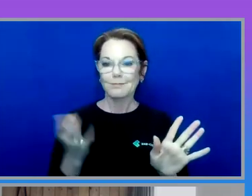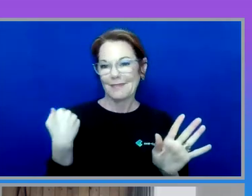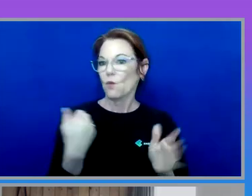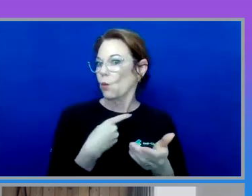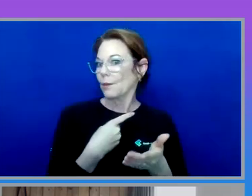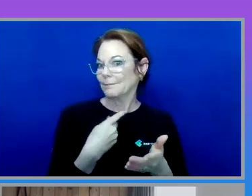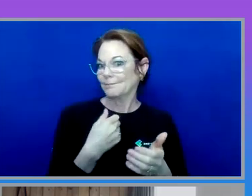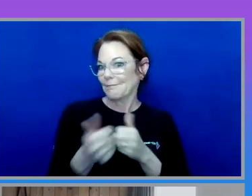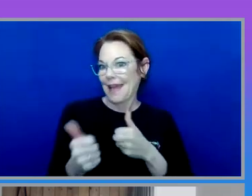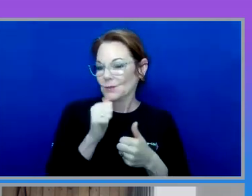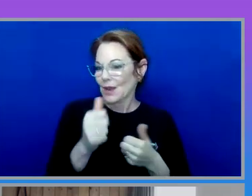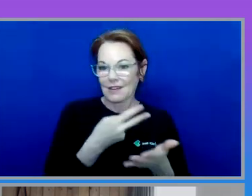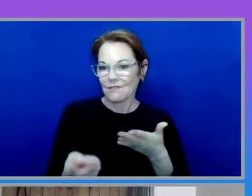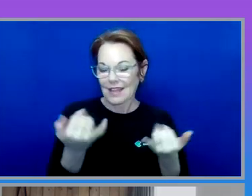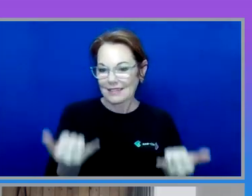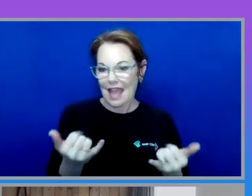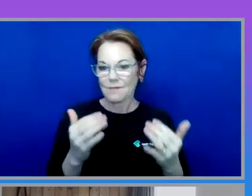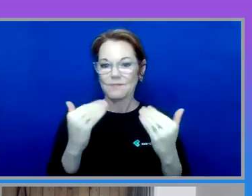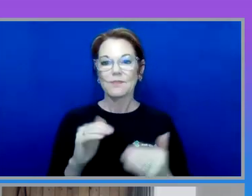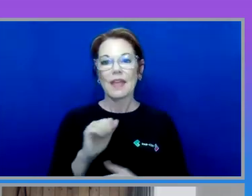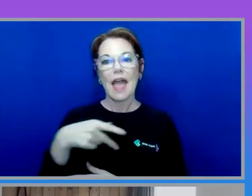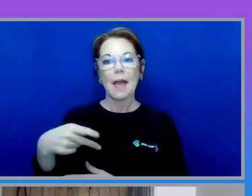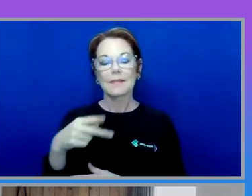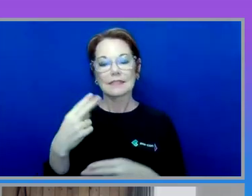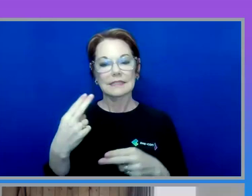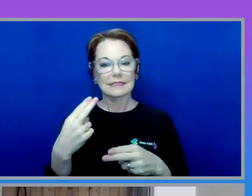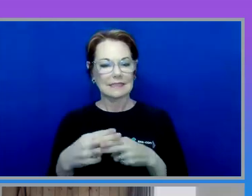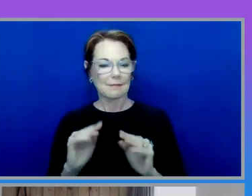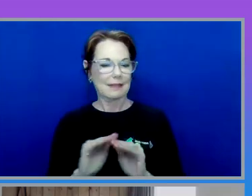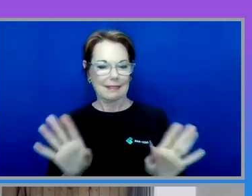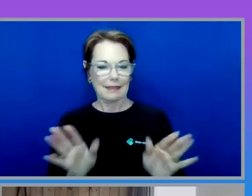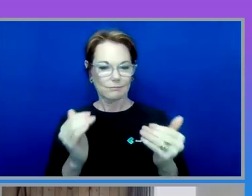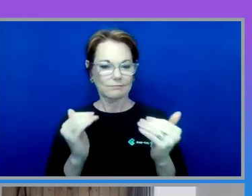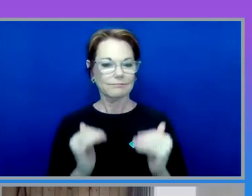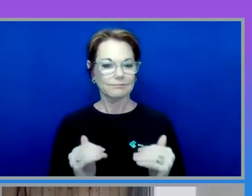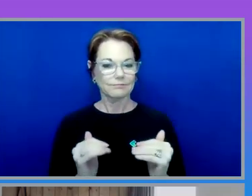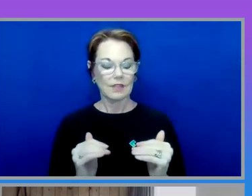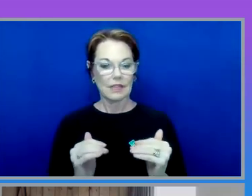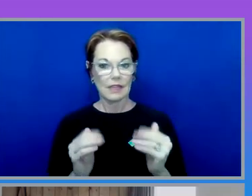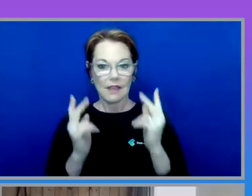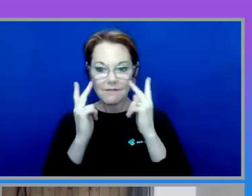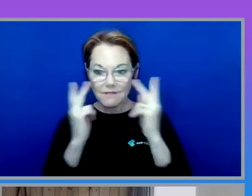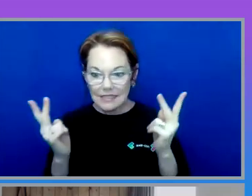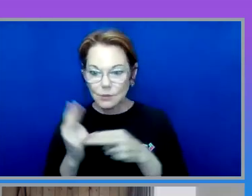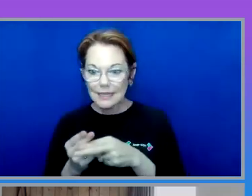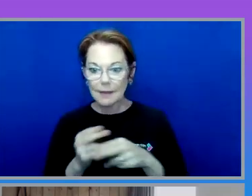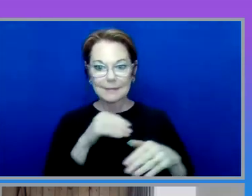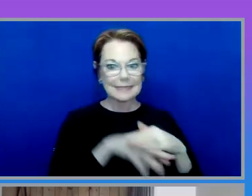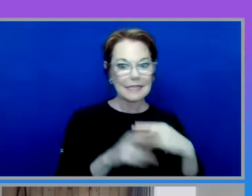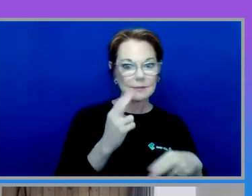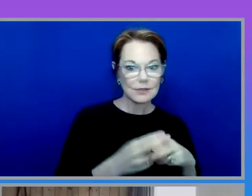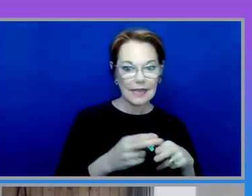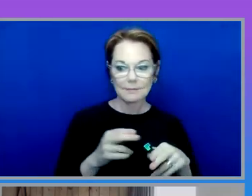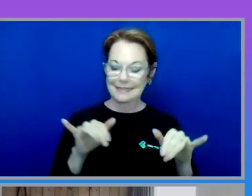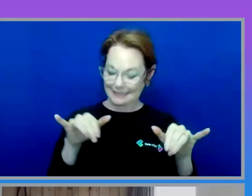not going to fail it now. Application name is the clear enough label. Is the visible name in the accessible name? Yes,